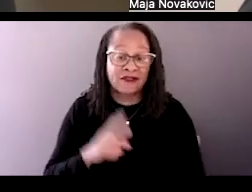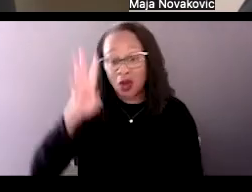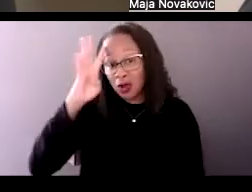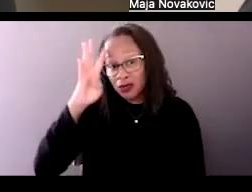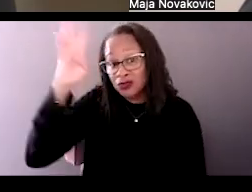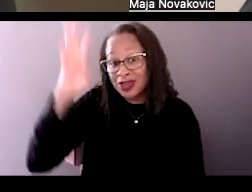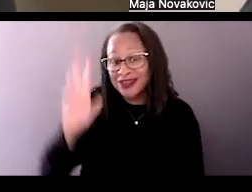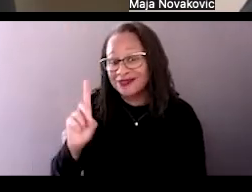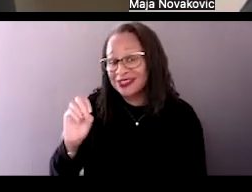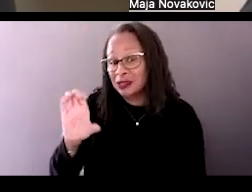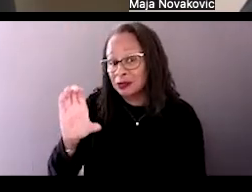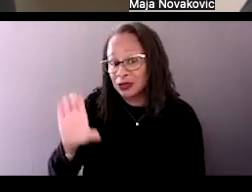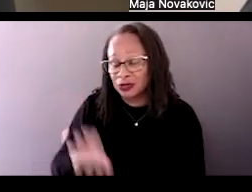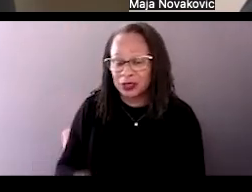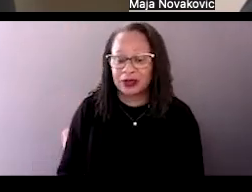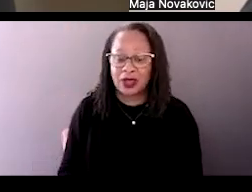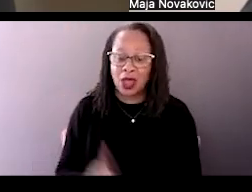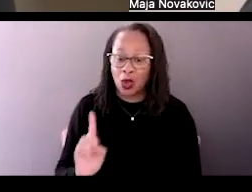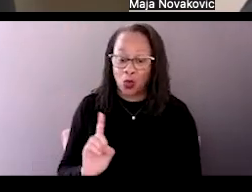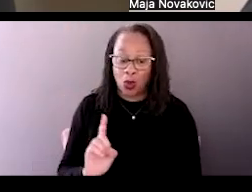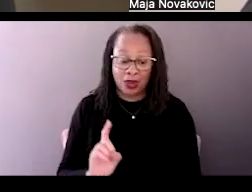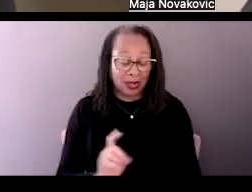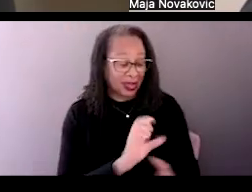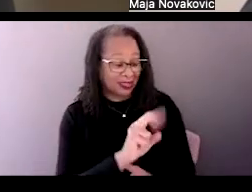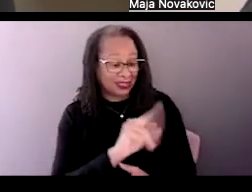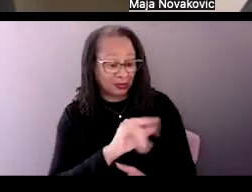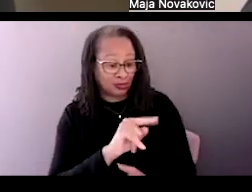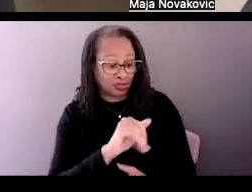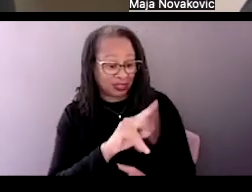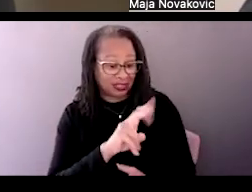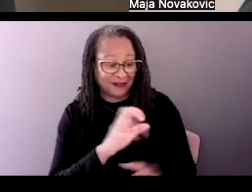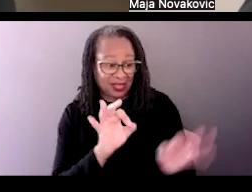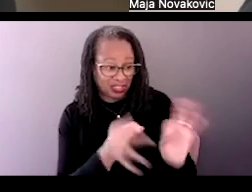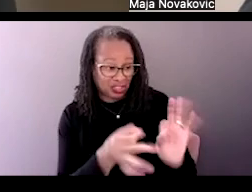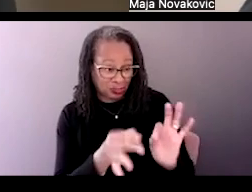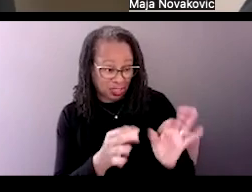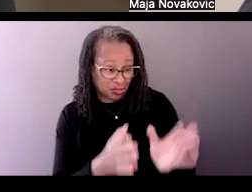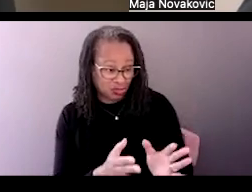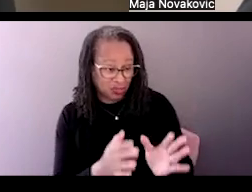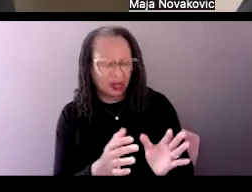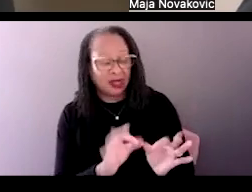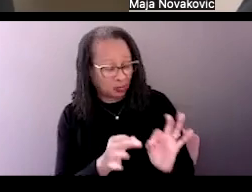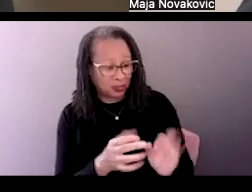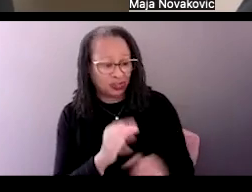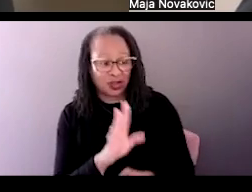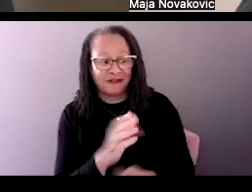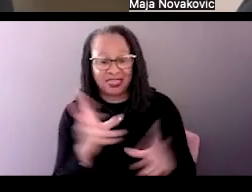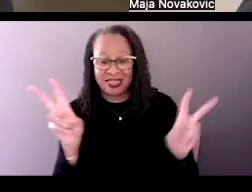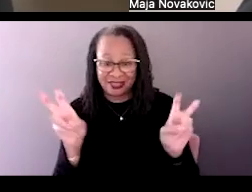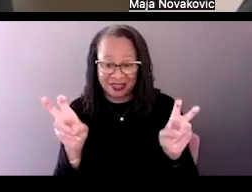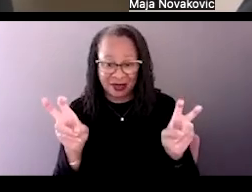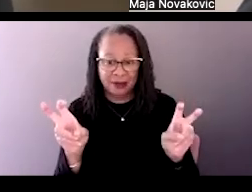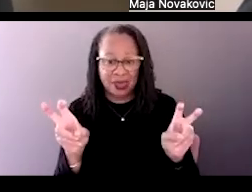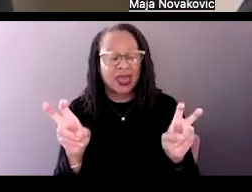documentary, where a subjective interpretation of the theme is